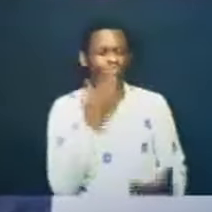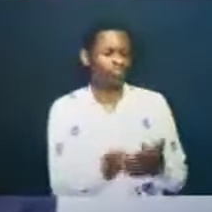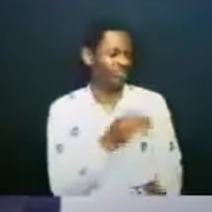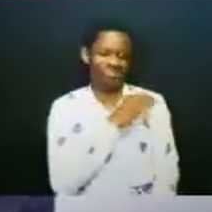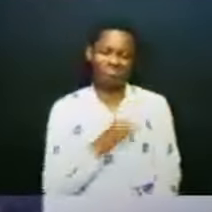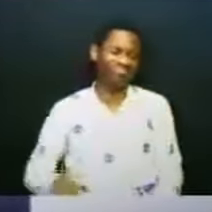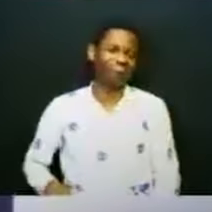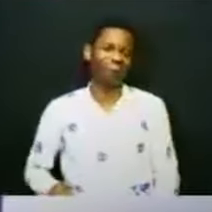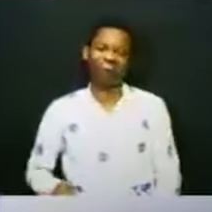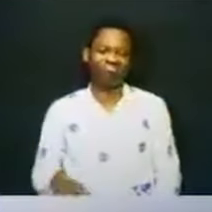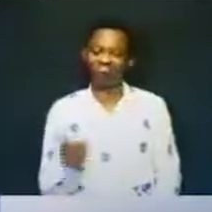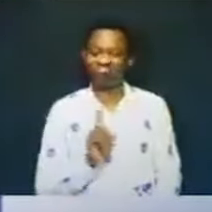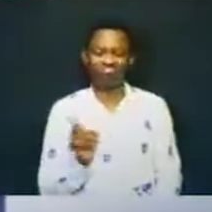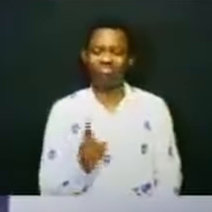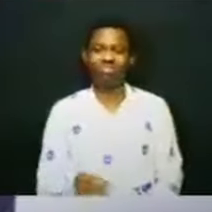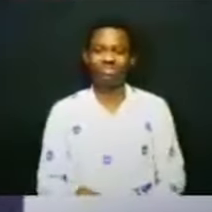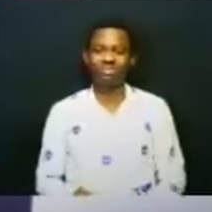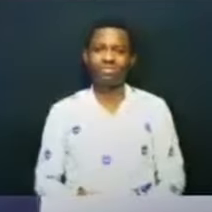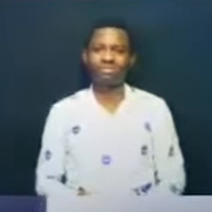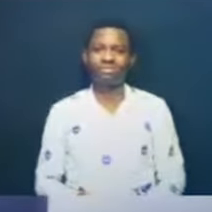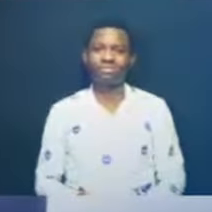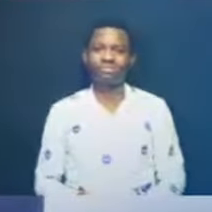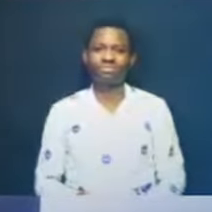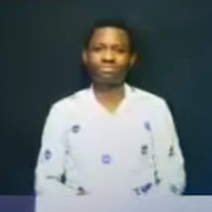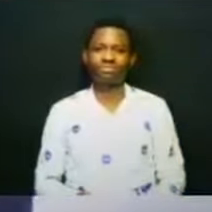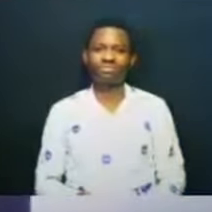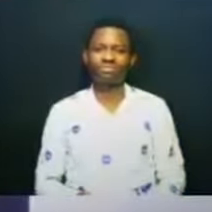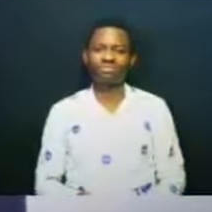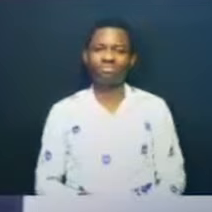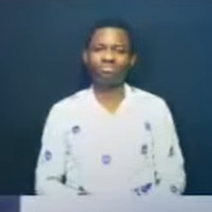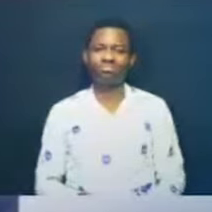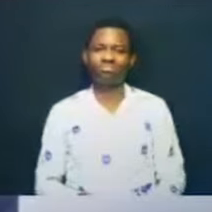unchristian. I told them that, are we doing church?